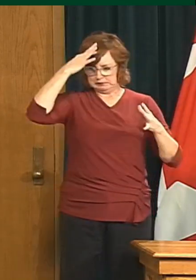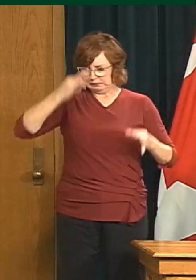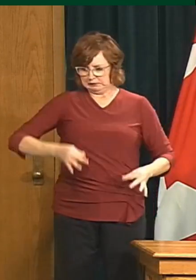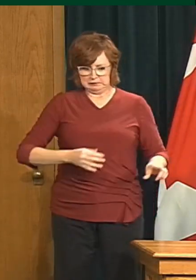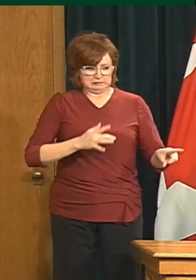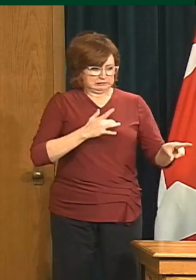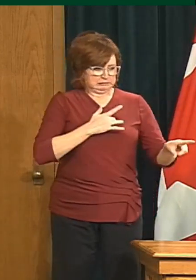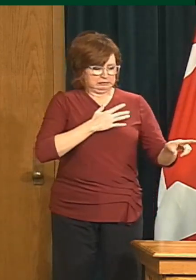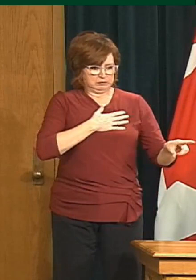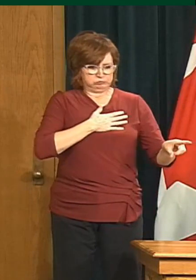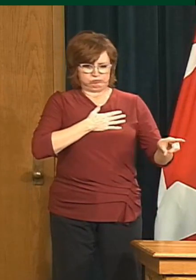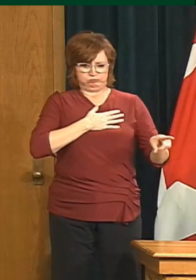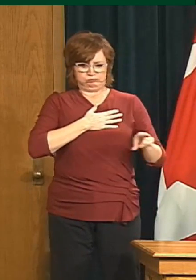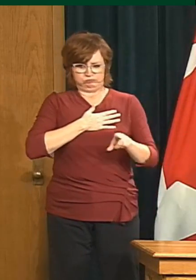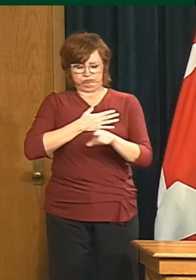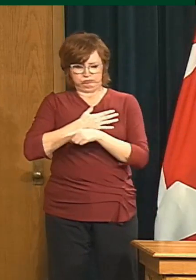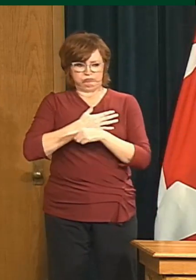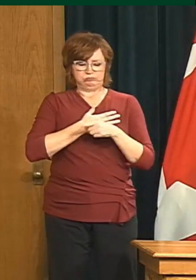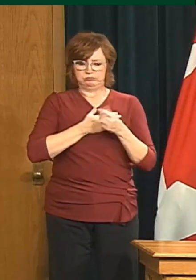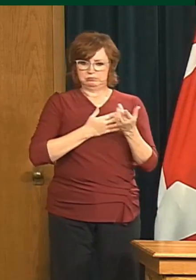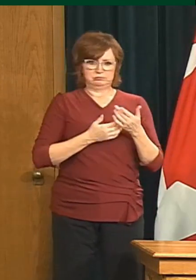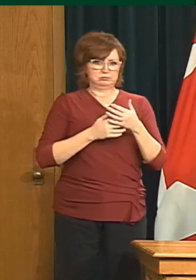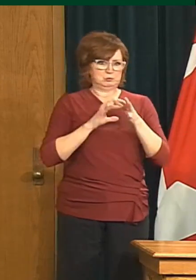different expense-driven